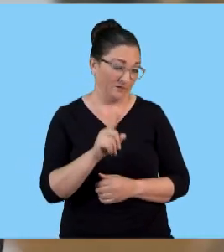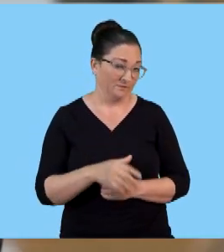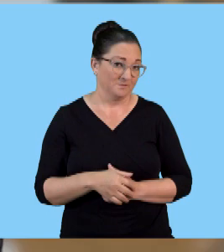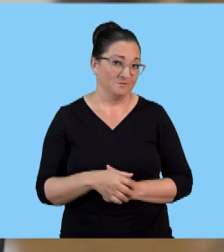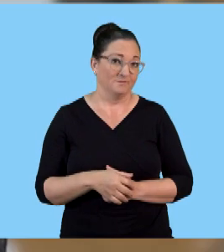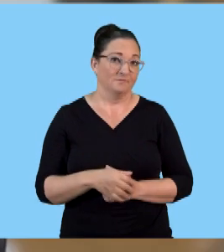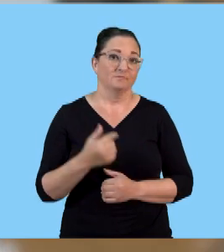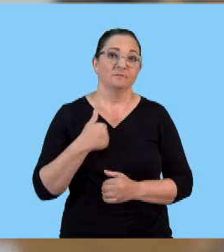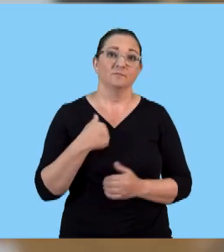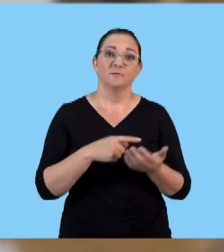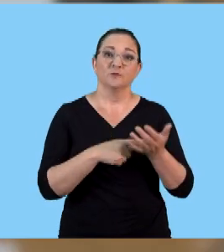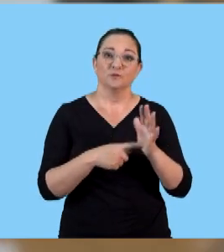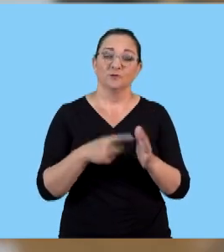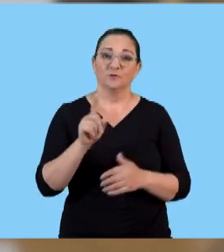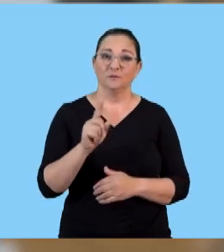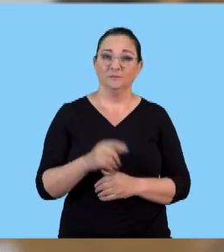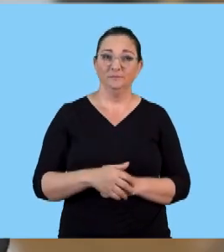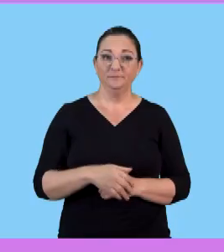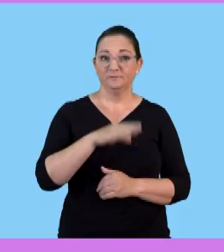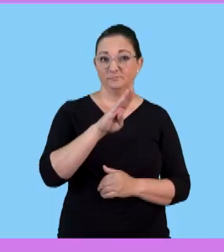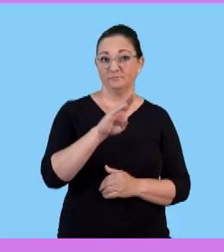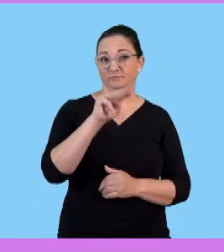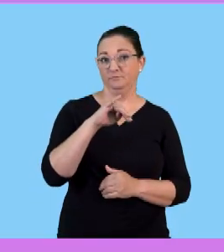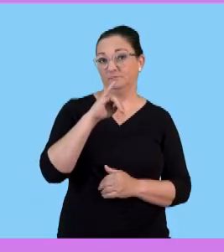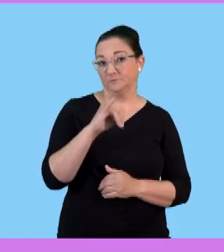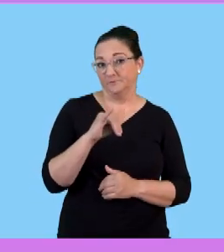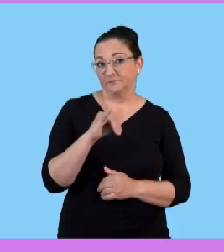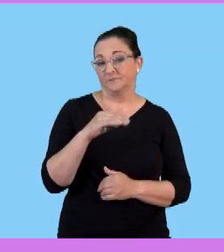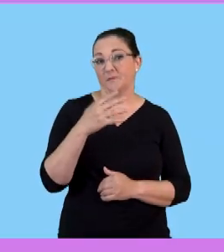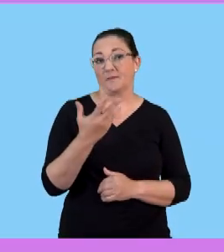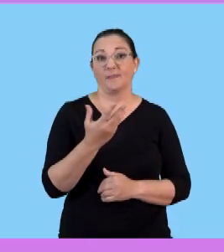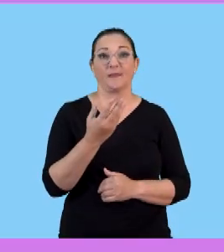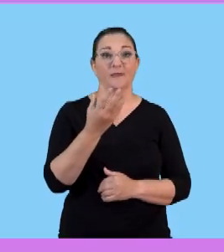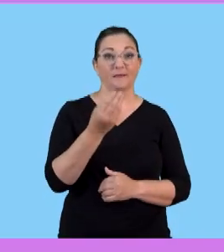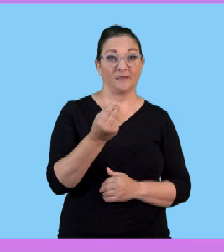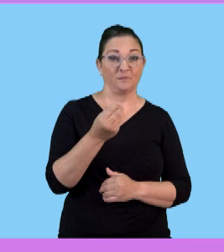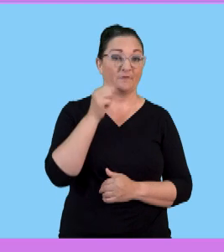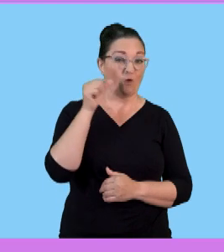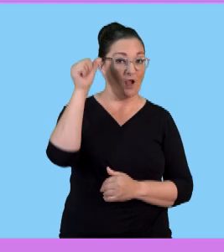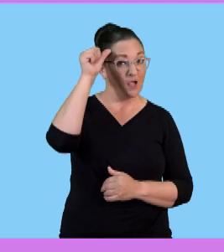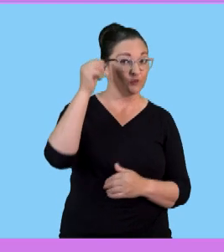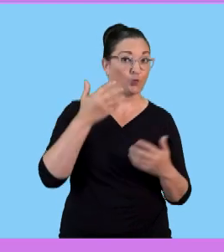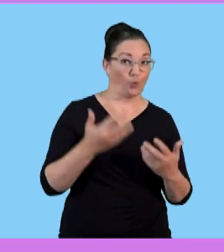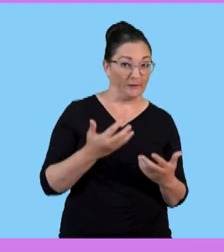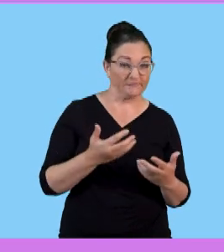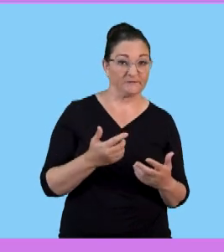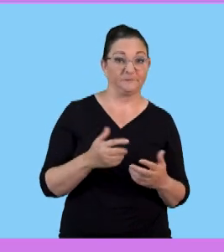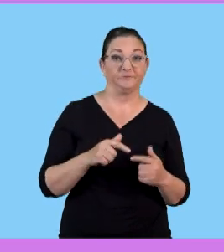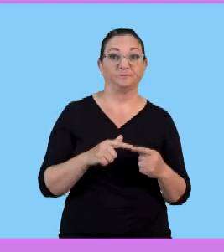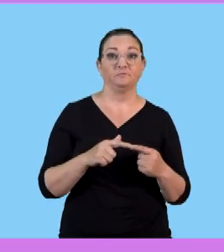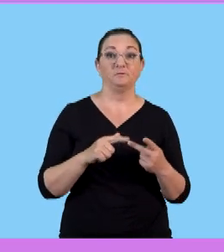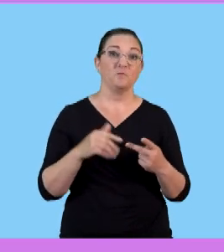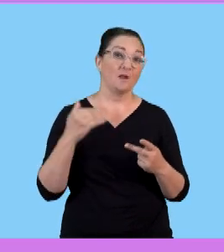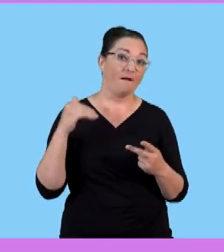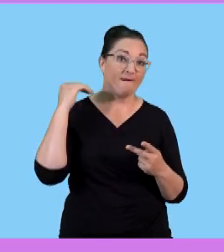so I've indicated here that Body Mass Index is a number calculated from an adult's weight and height and